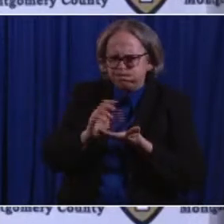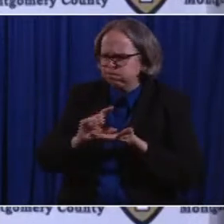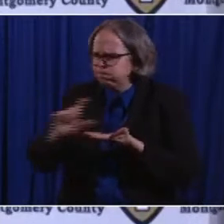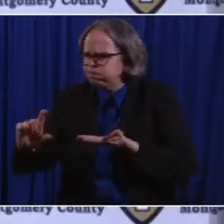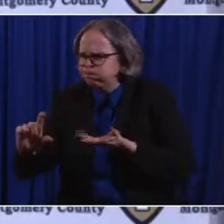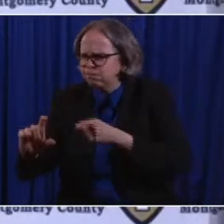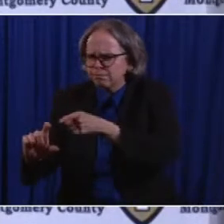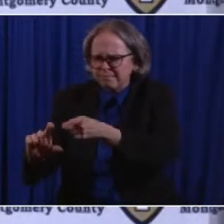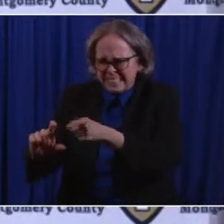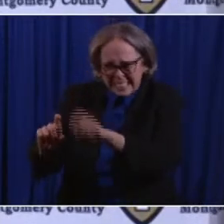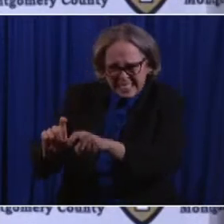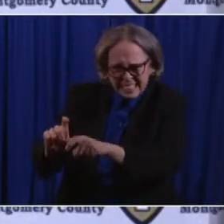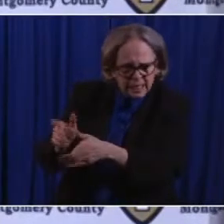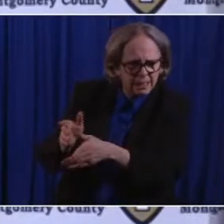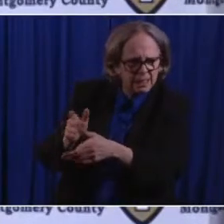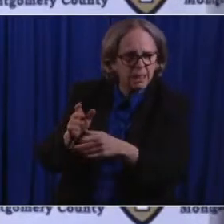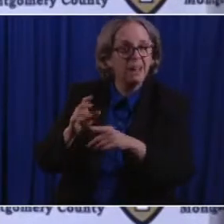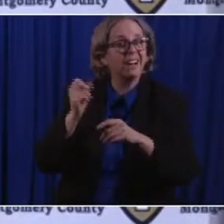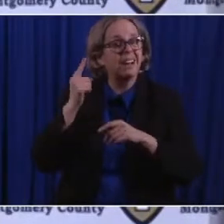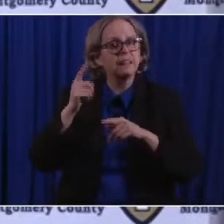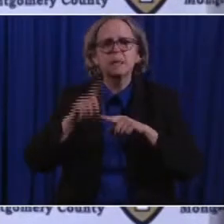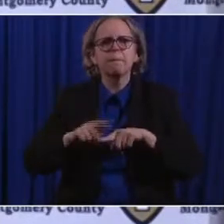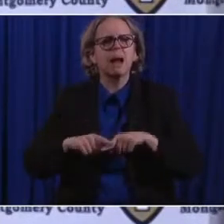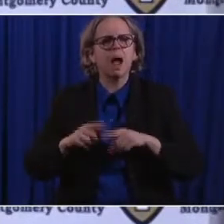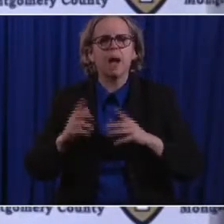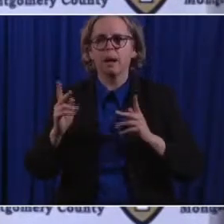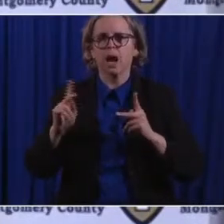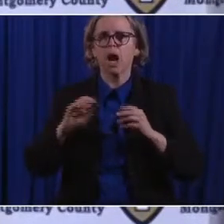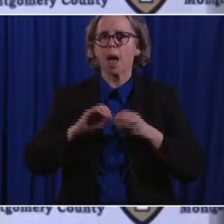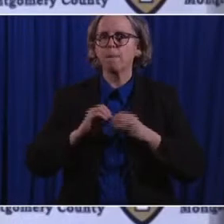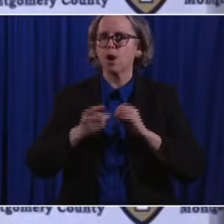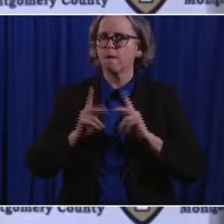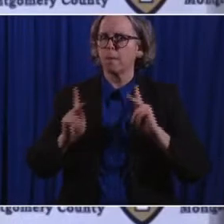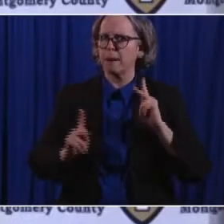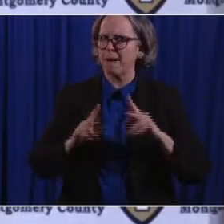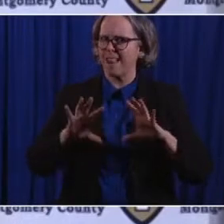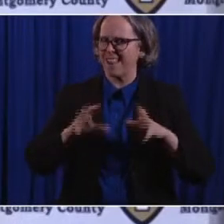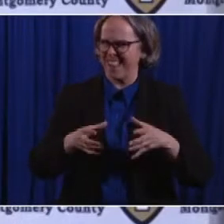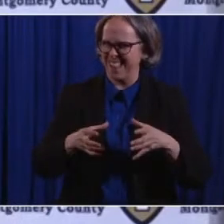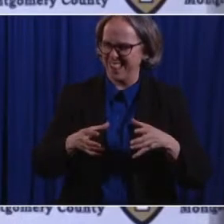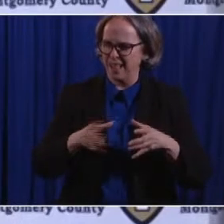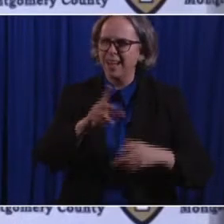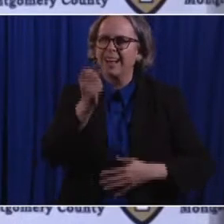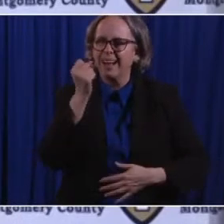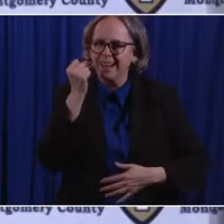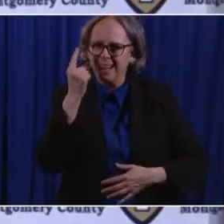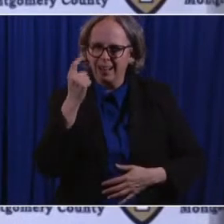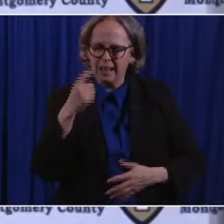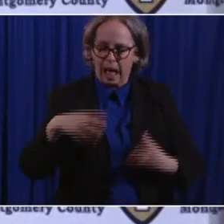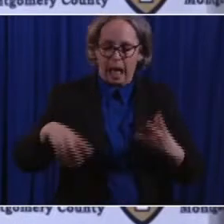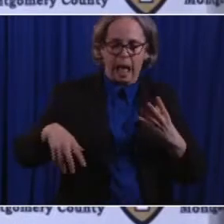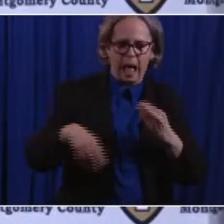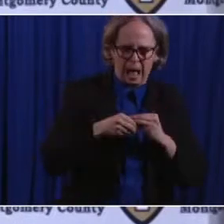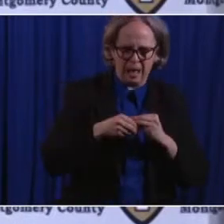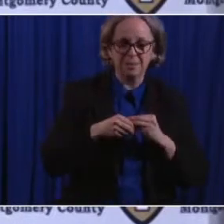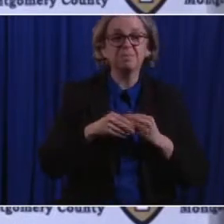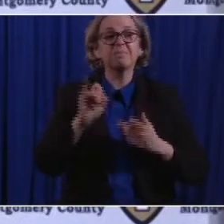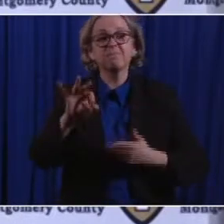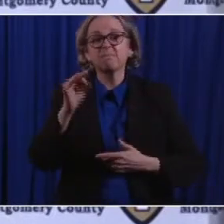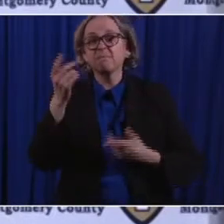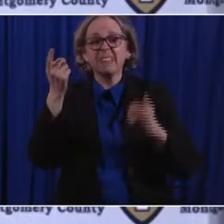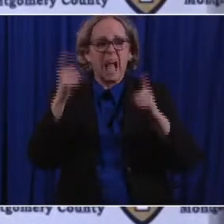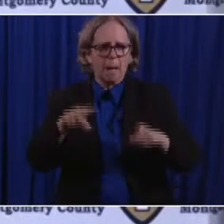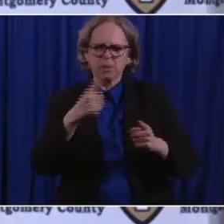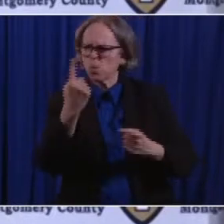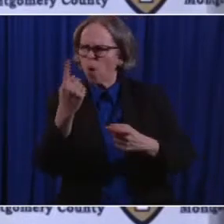still be based primarily on population, but if we see a part of Ohio, an area